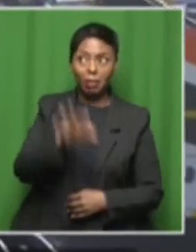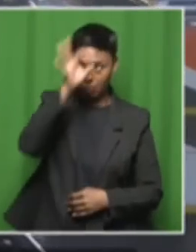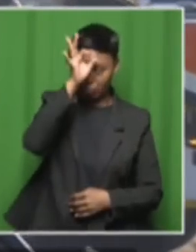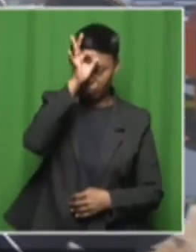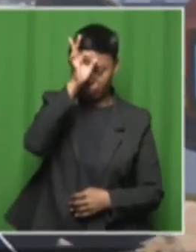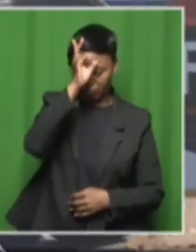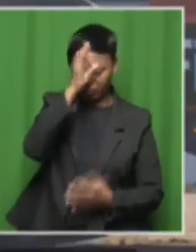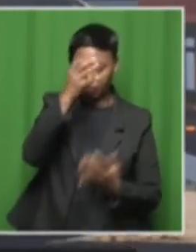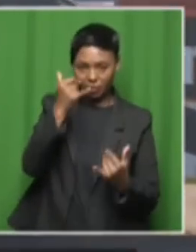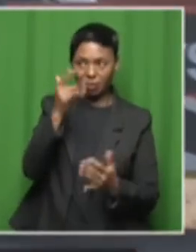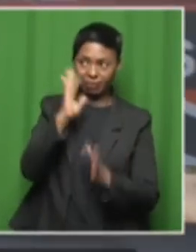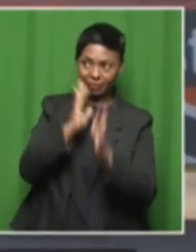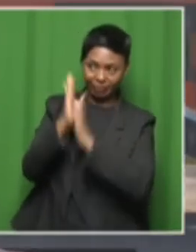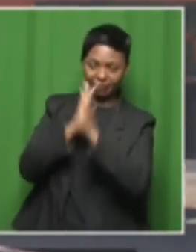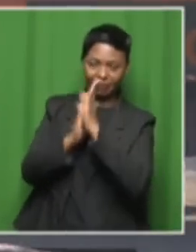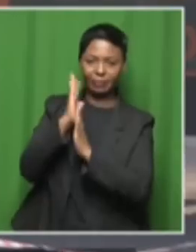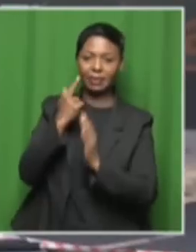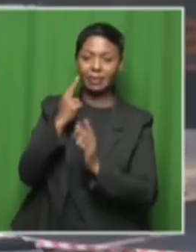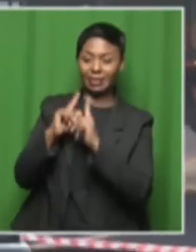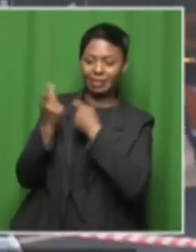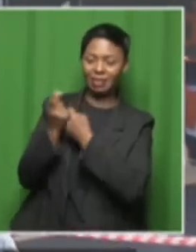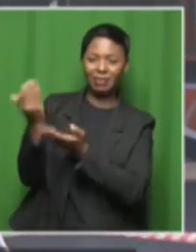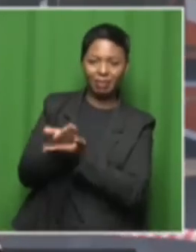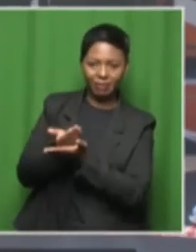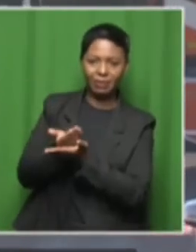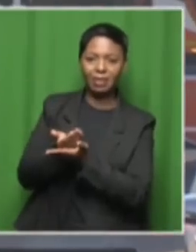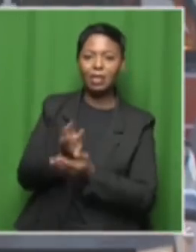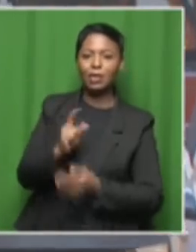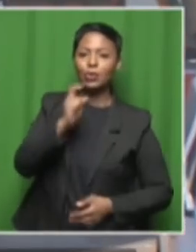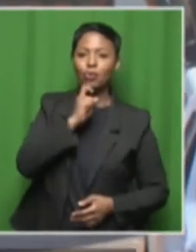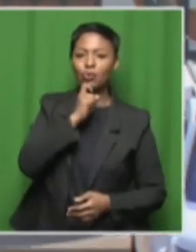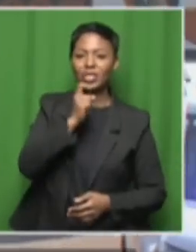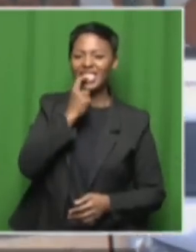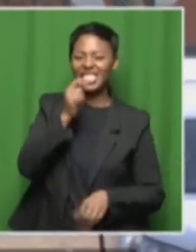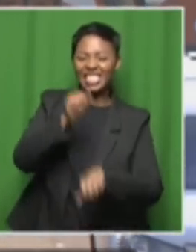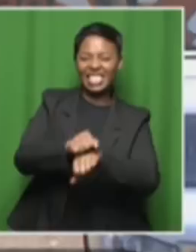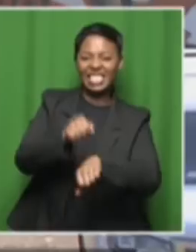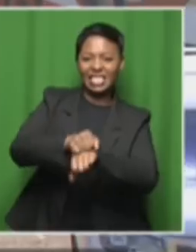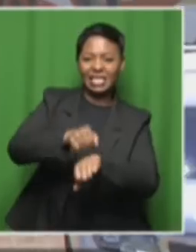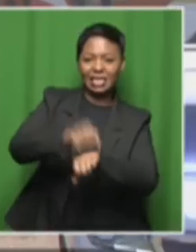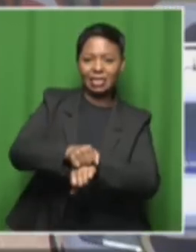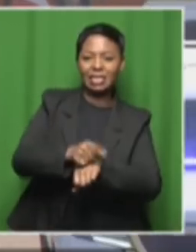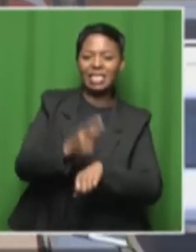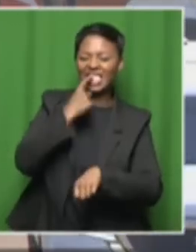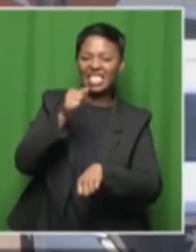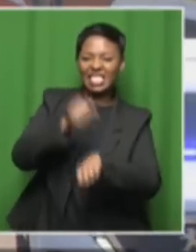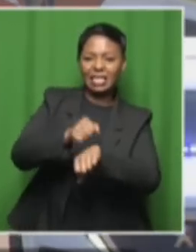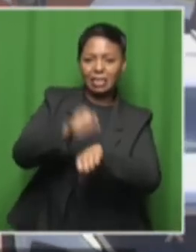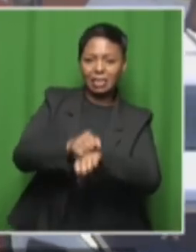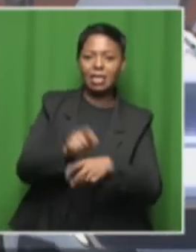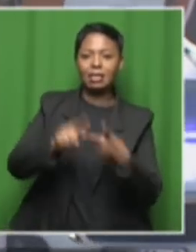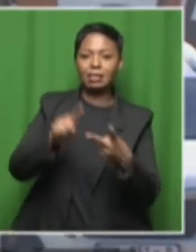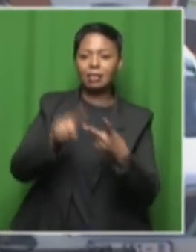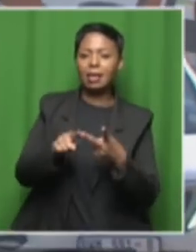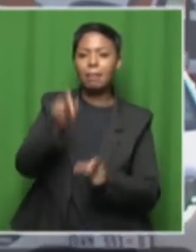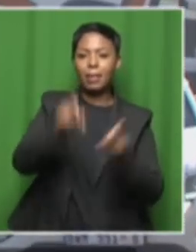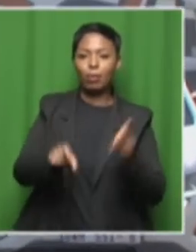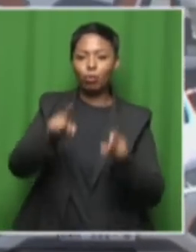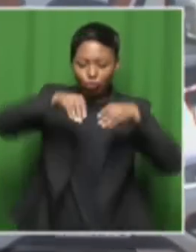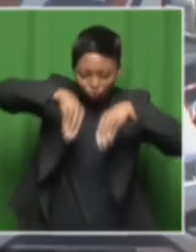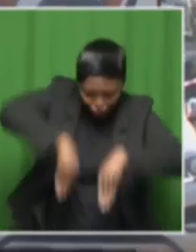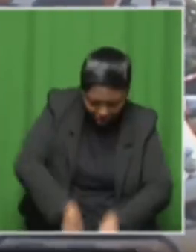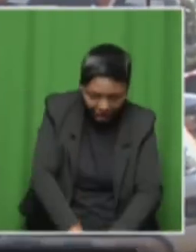rescue teams would be using some rods as well as the divers to try and locate exactly where this